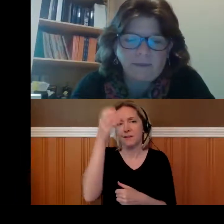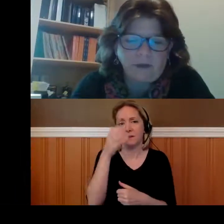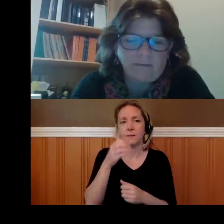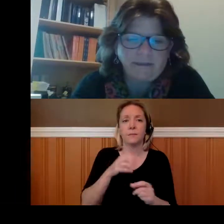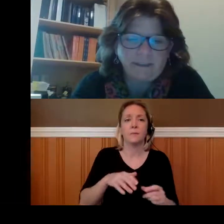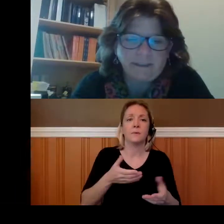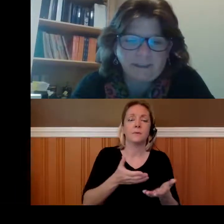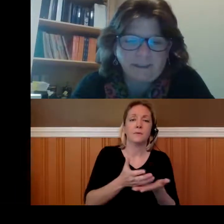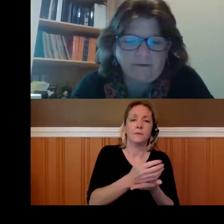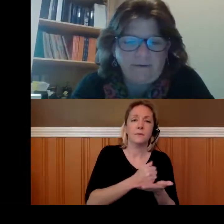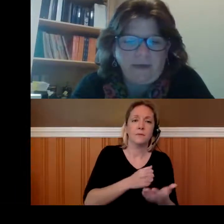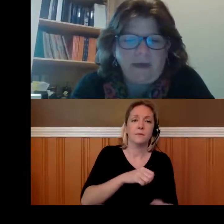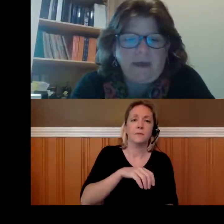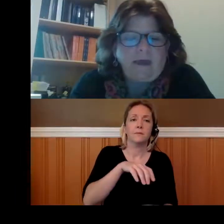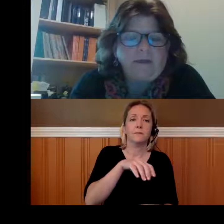talk about transition.